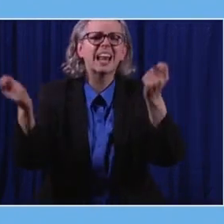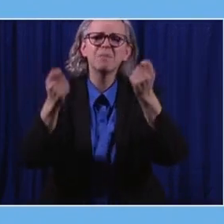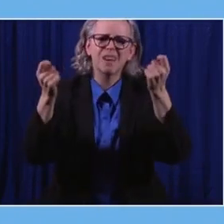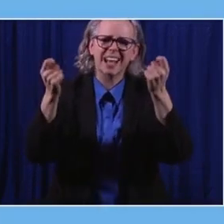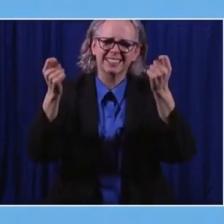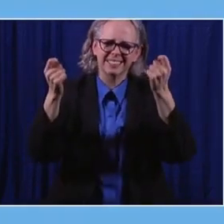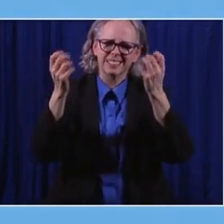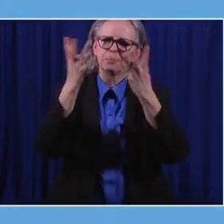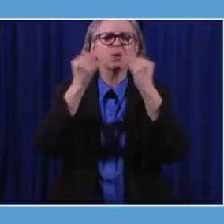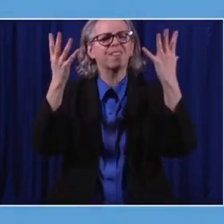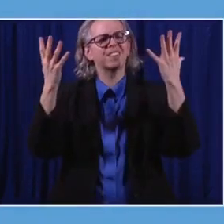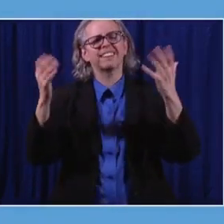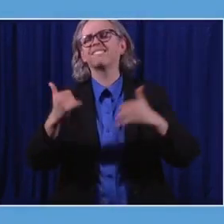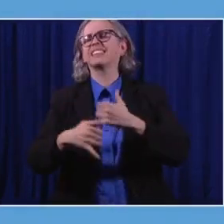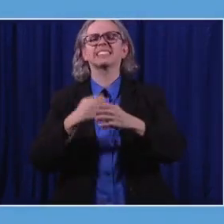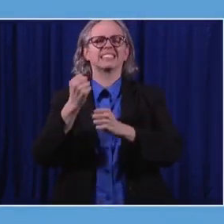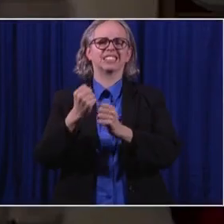this season.